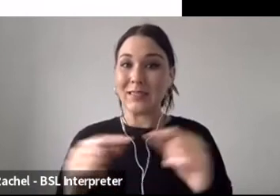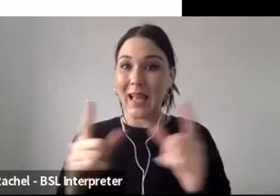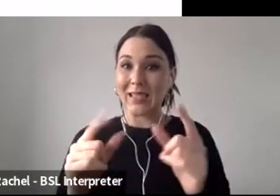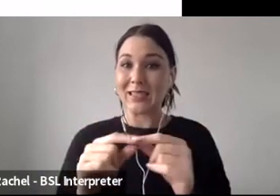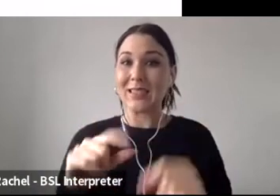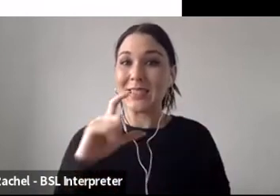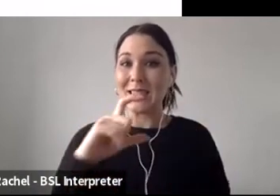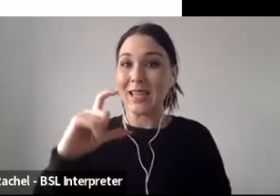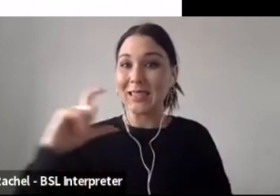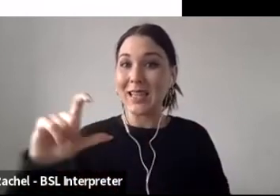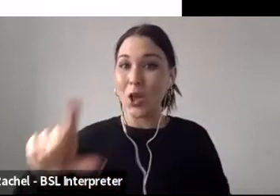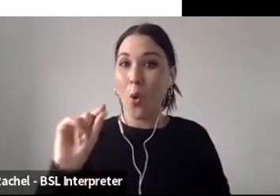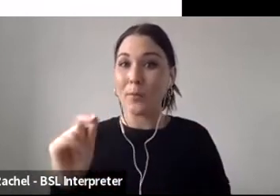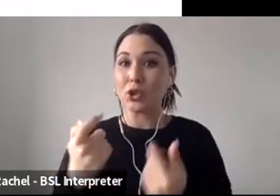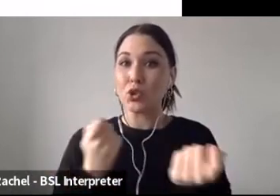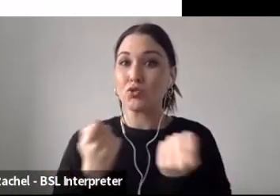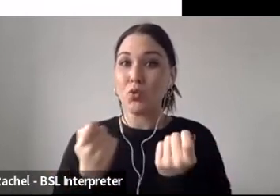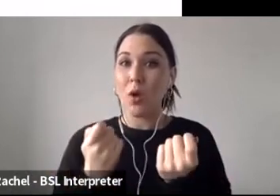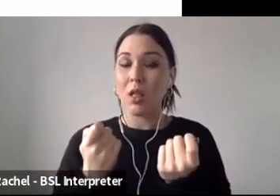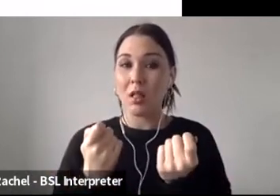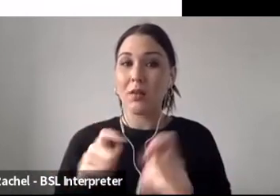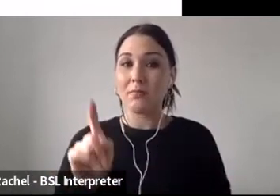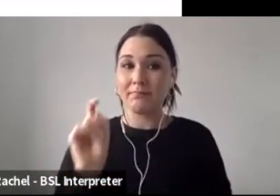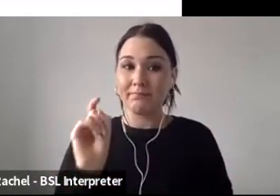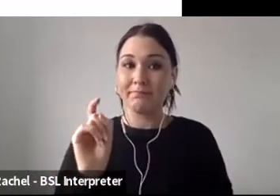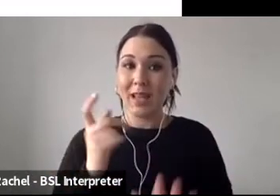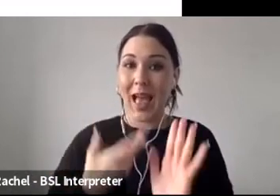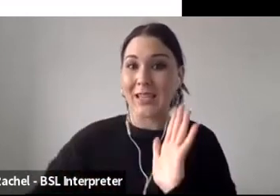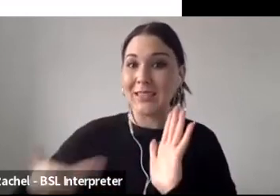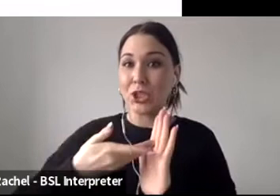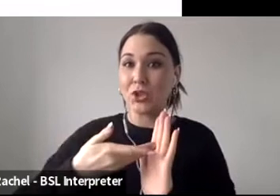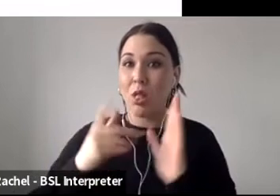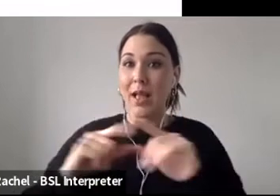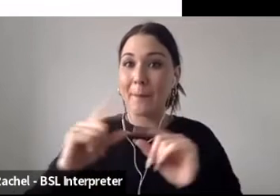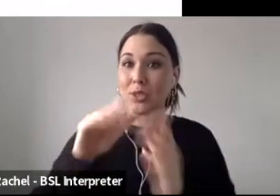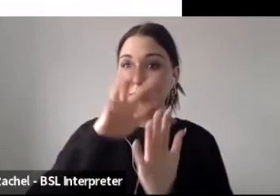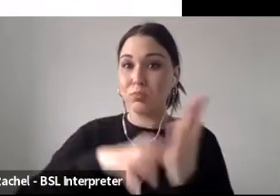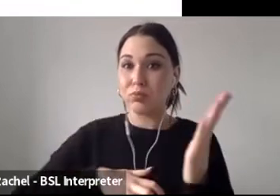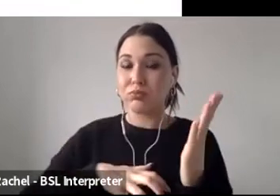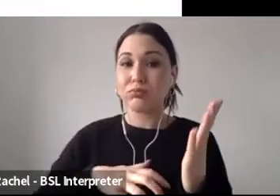option on the control panel. And then additional captions are available via